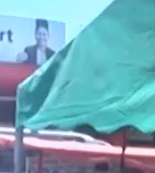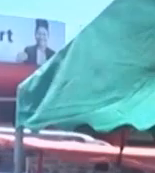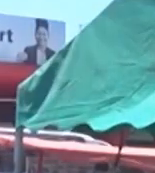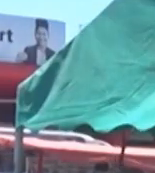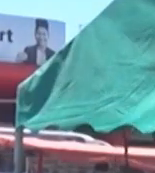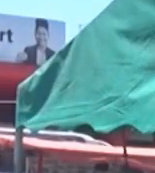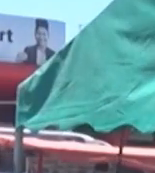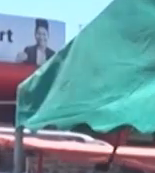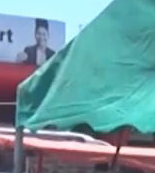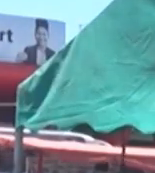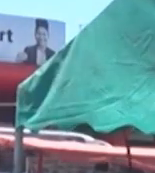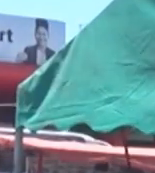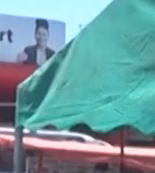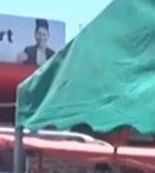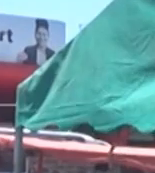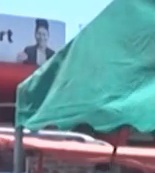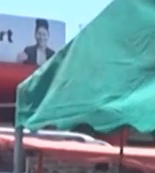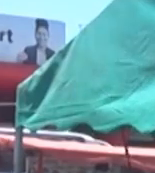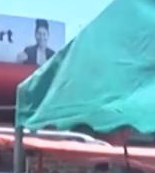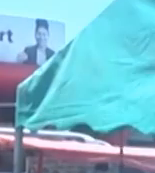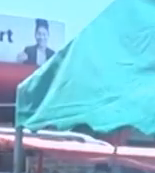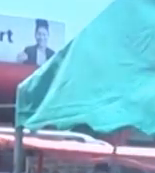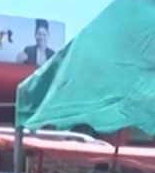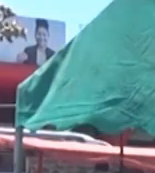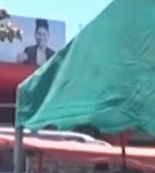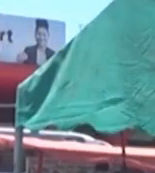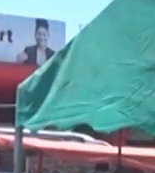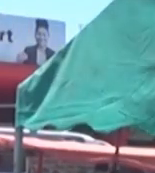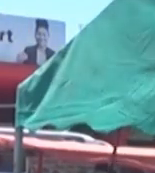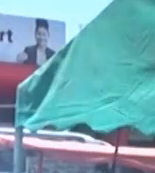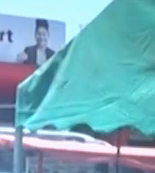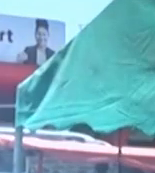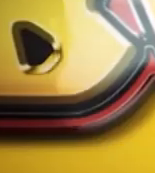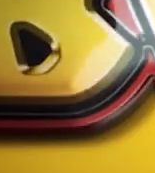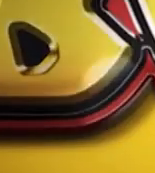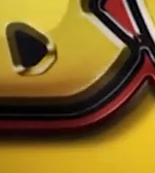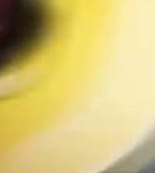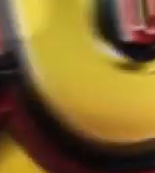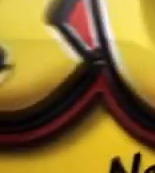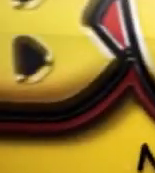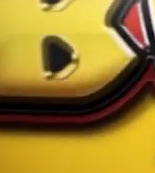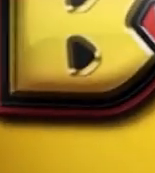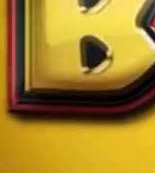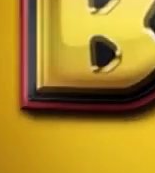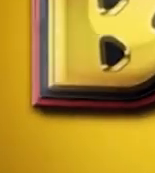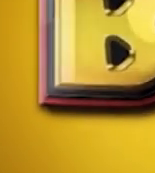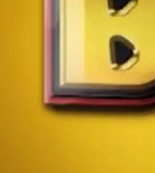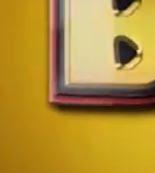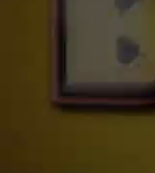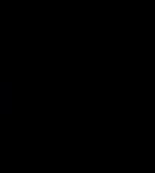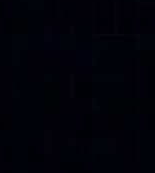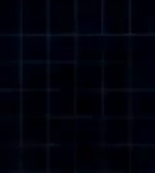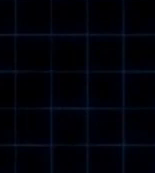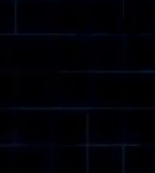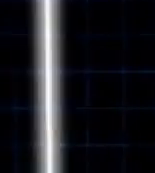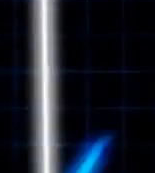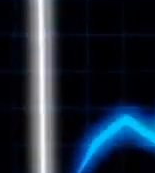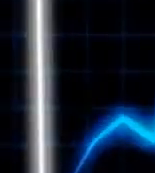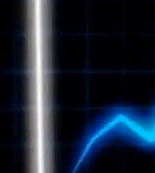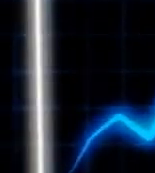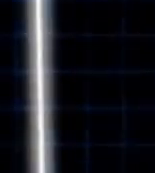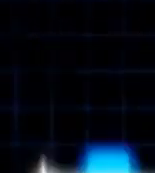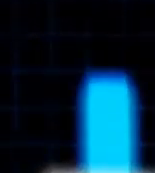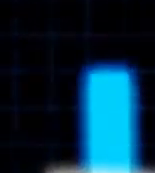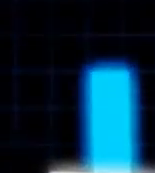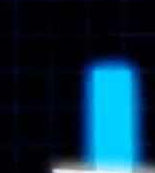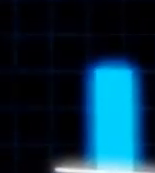Bola, alang gonoa, ilutoka, lutalita ka ng Bola FM, bertini nambang 2 NSR. Bola FM, nambang 2 NSR.